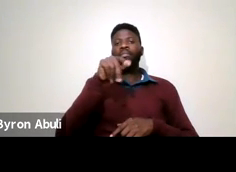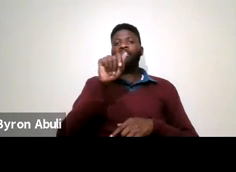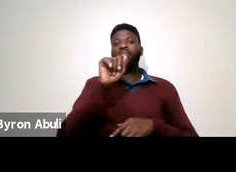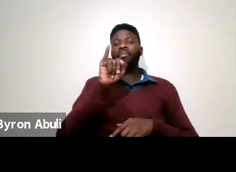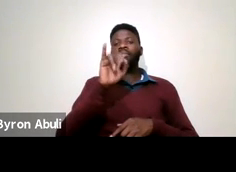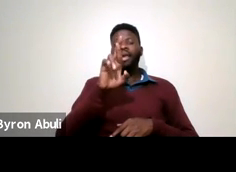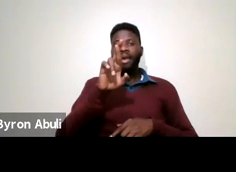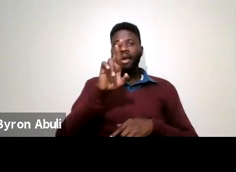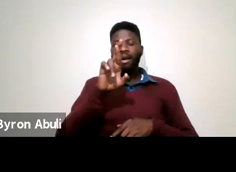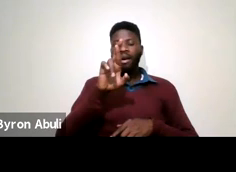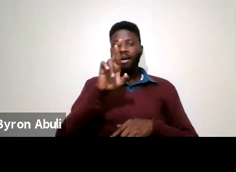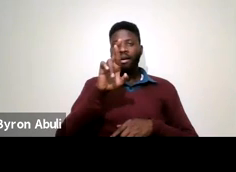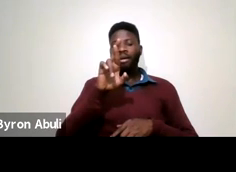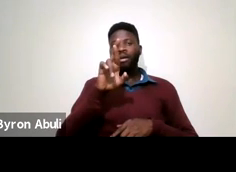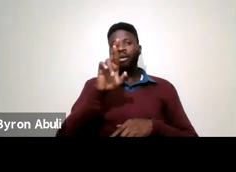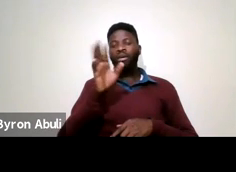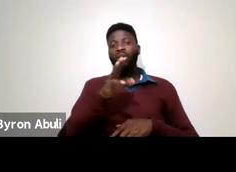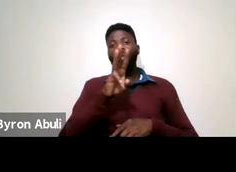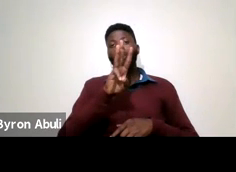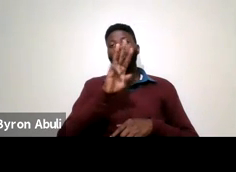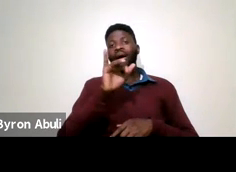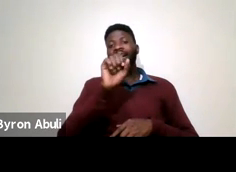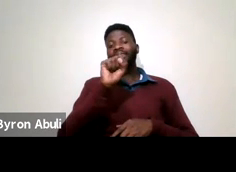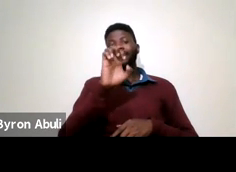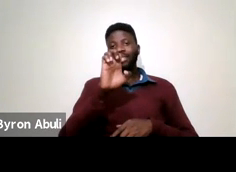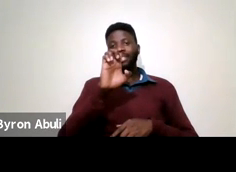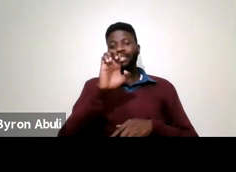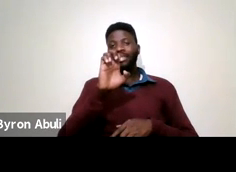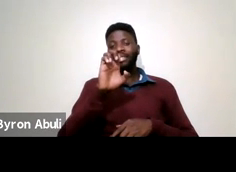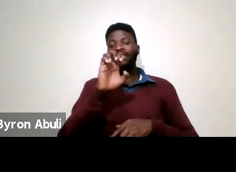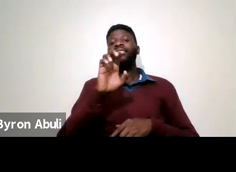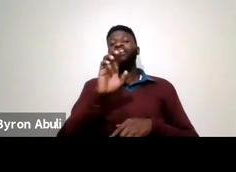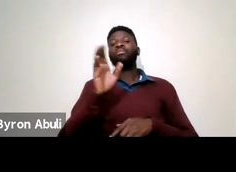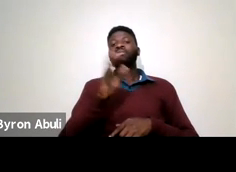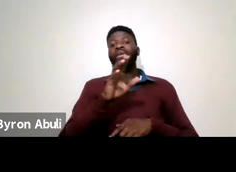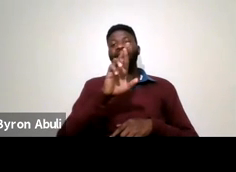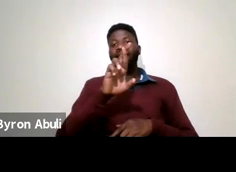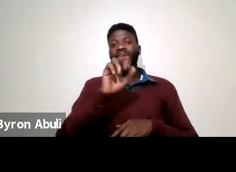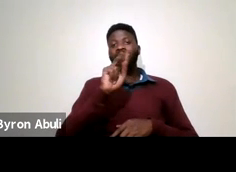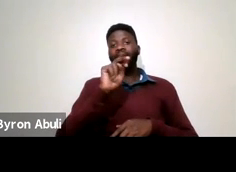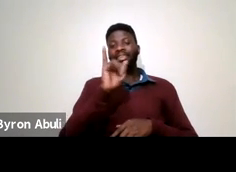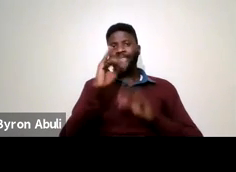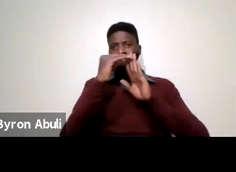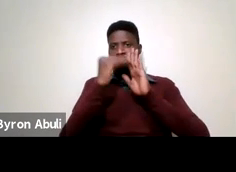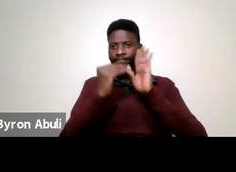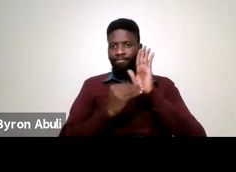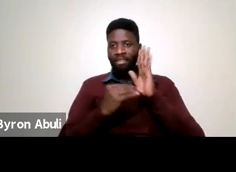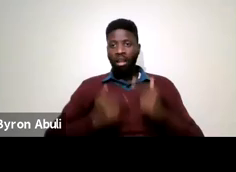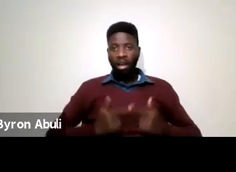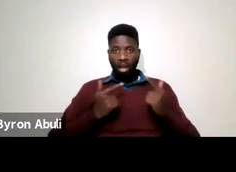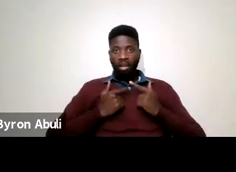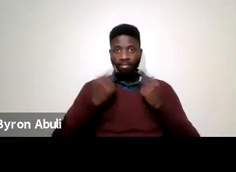Has anybody made something called a pairwise ranking in life, just to see whether I can use it for demonstration purposes?